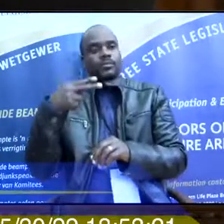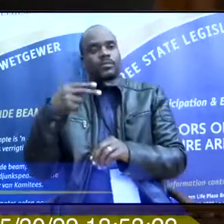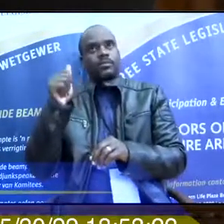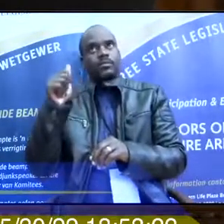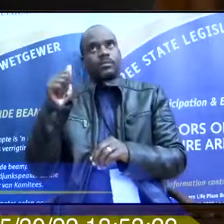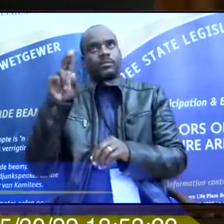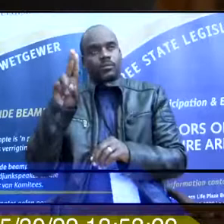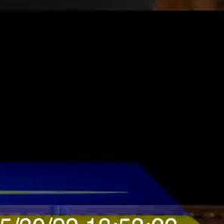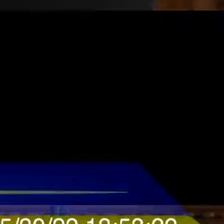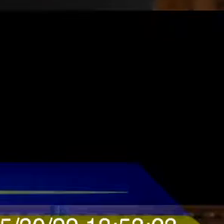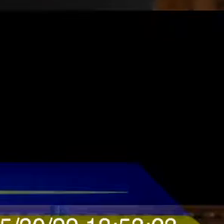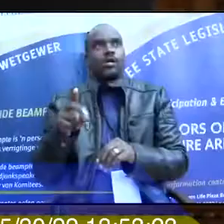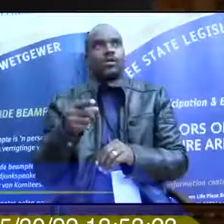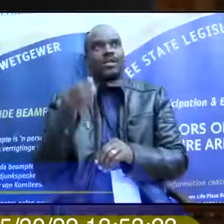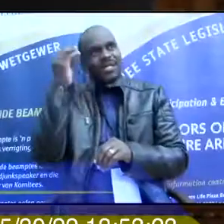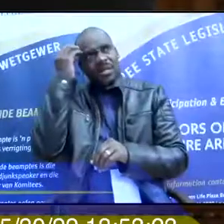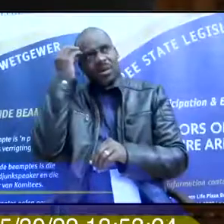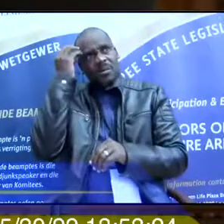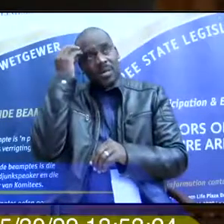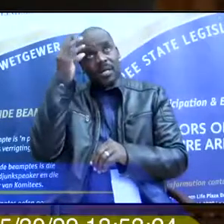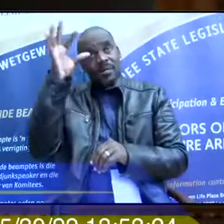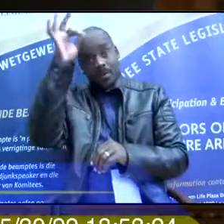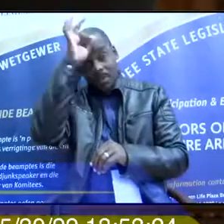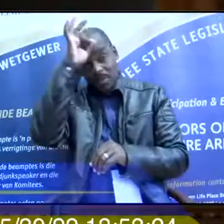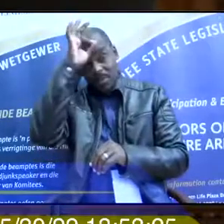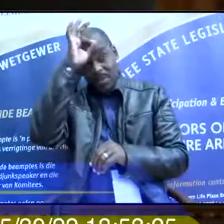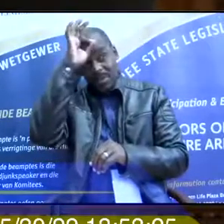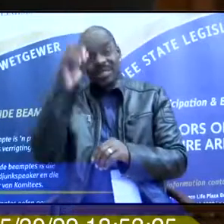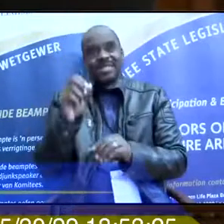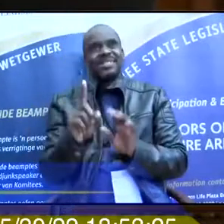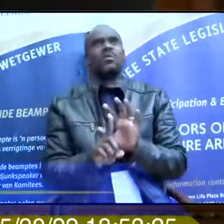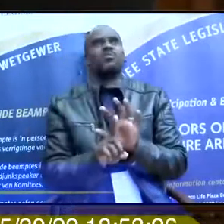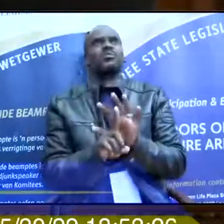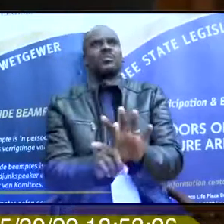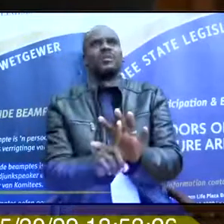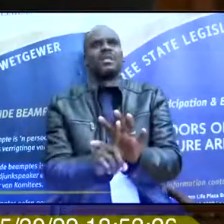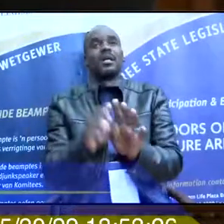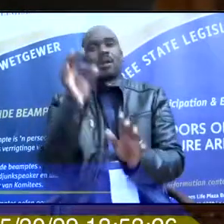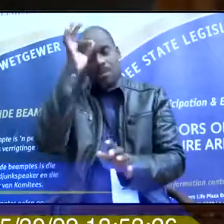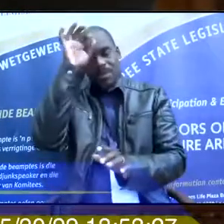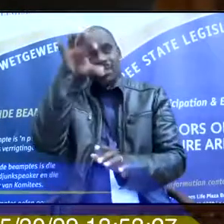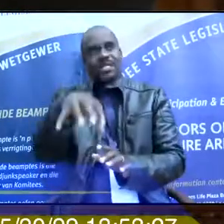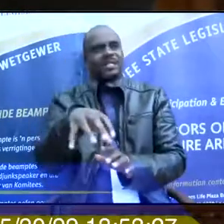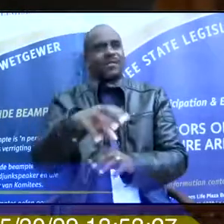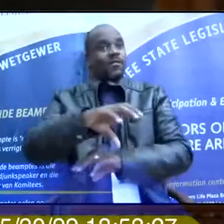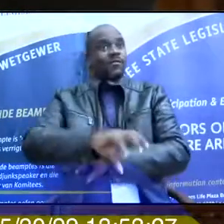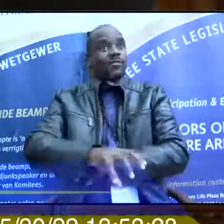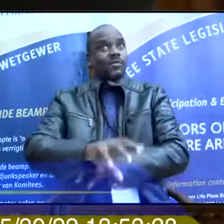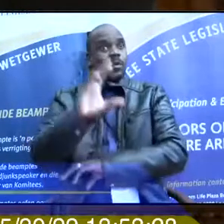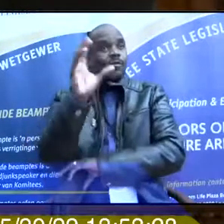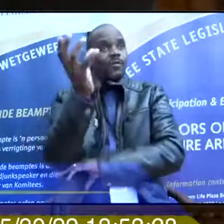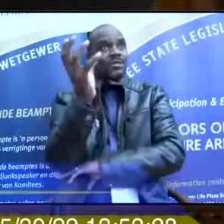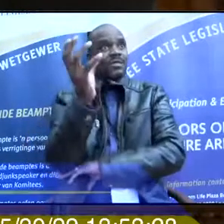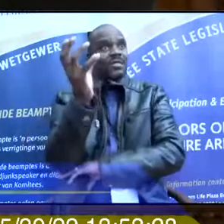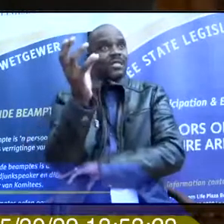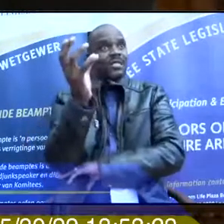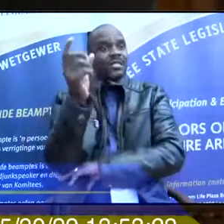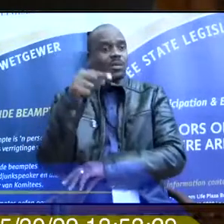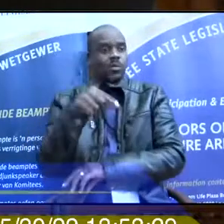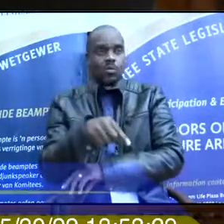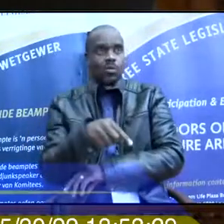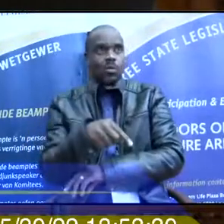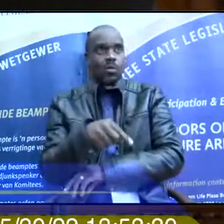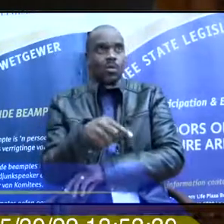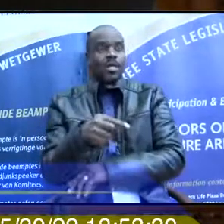issue of police attacks police stations are attacked and free state we are leading if the free